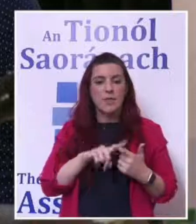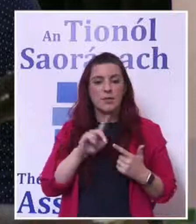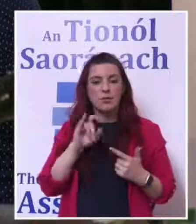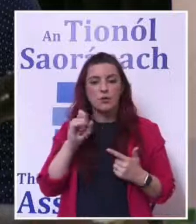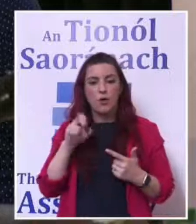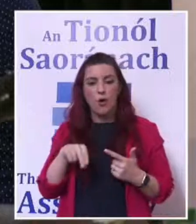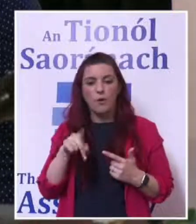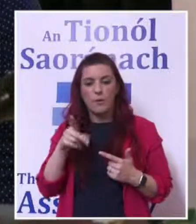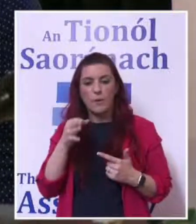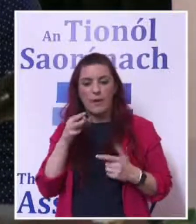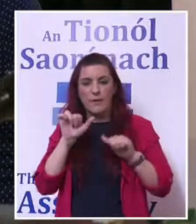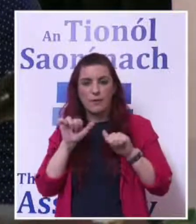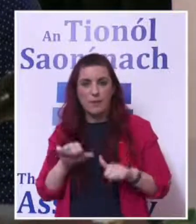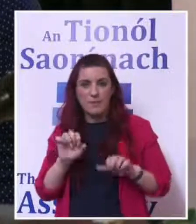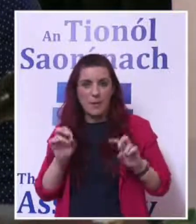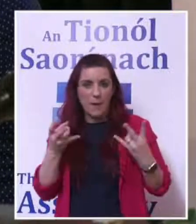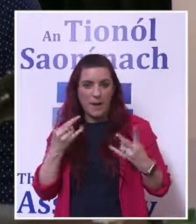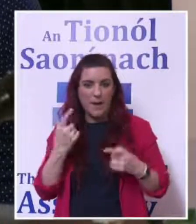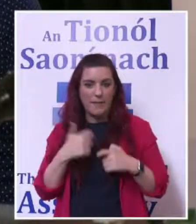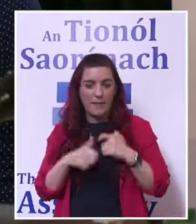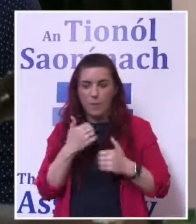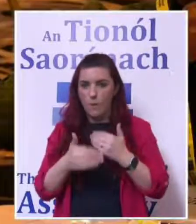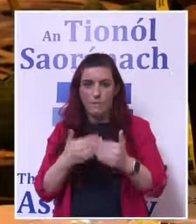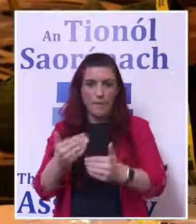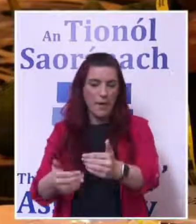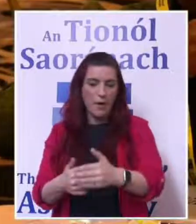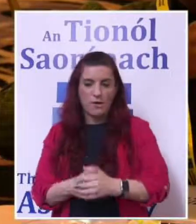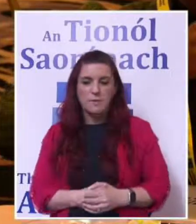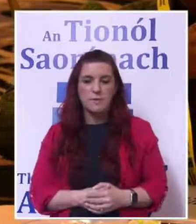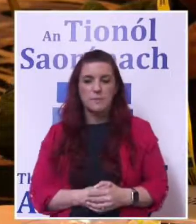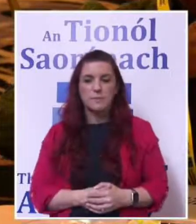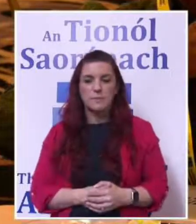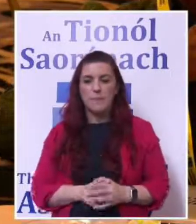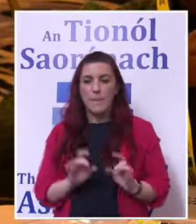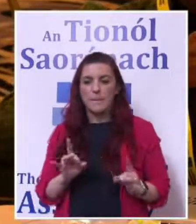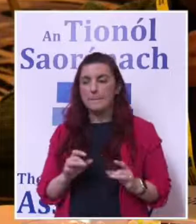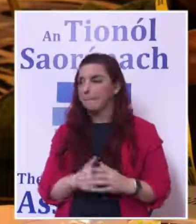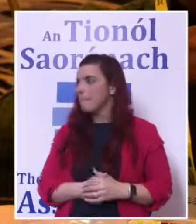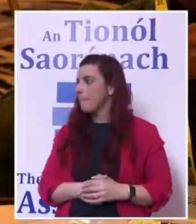but you get the agreement in quickly, and it goes from there. Sorry.